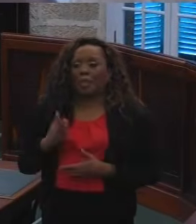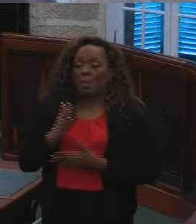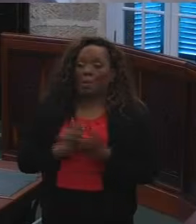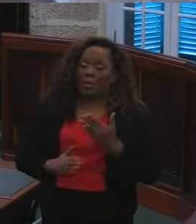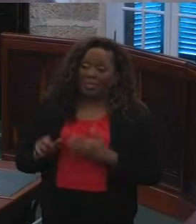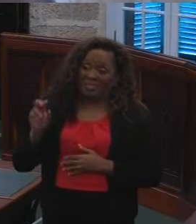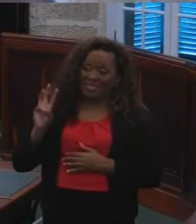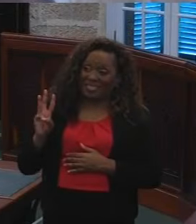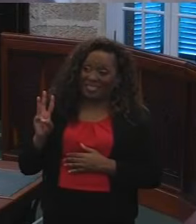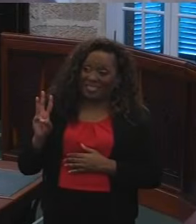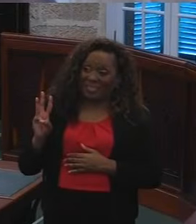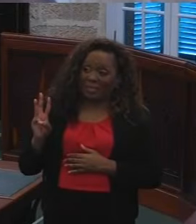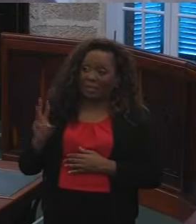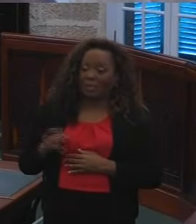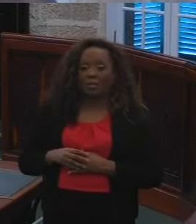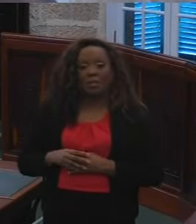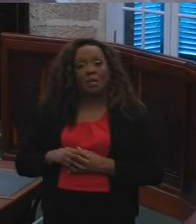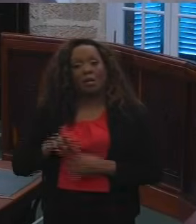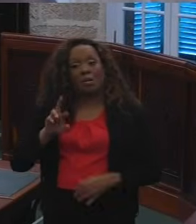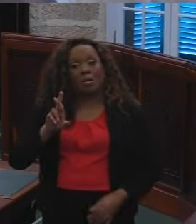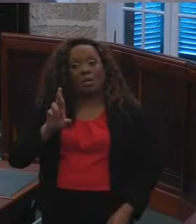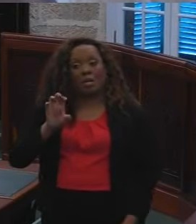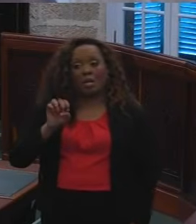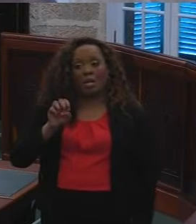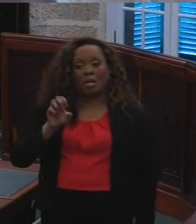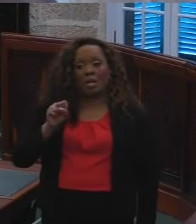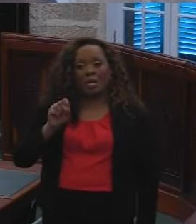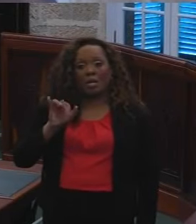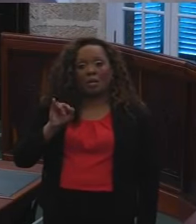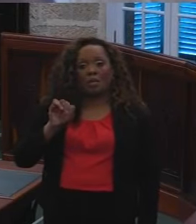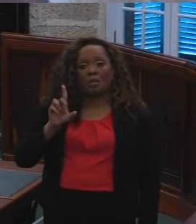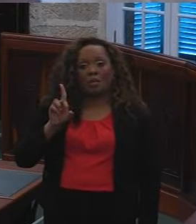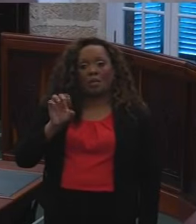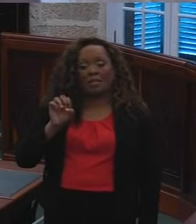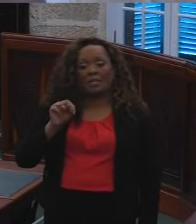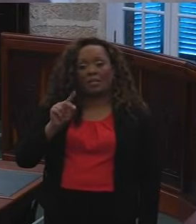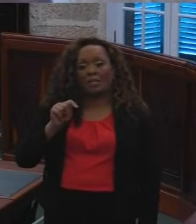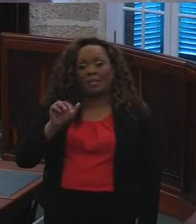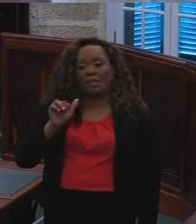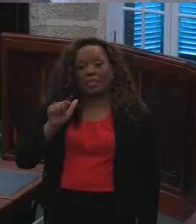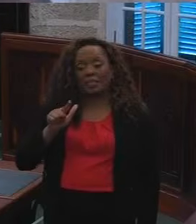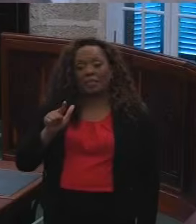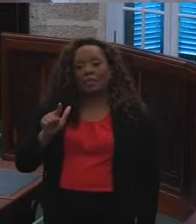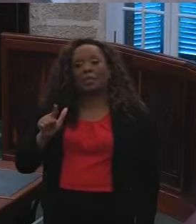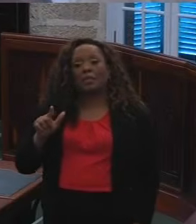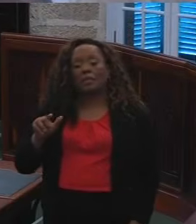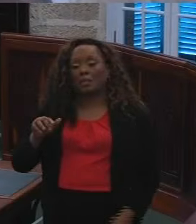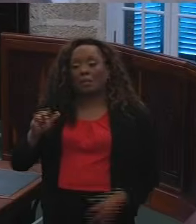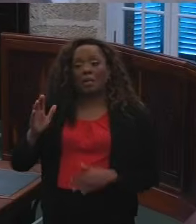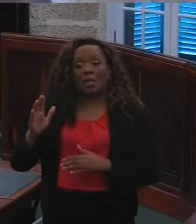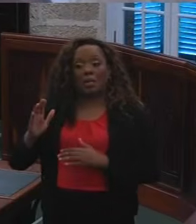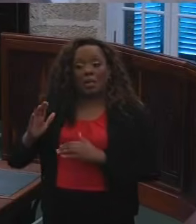6, residential facilities. The bill establishes minimum